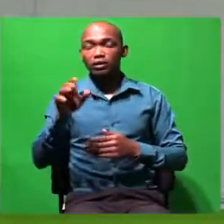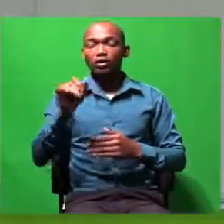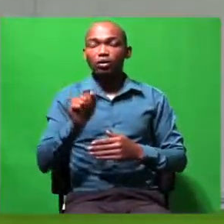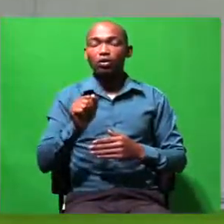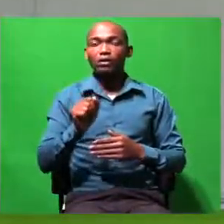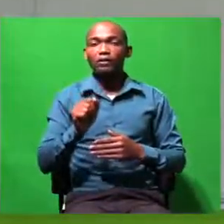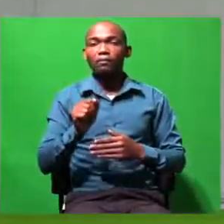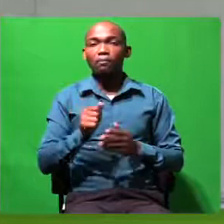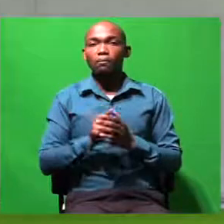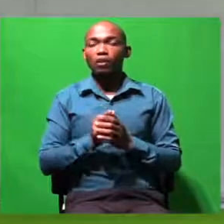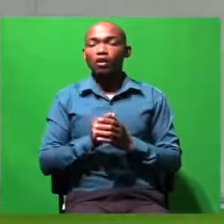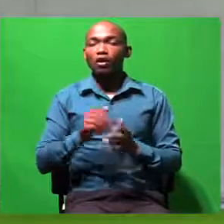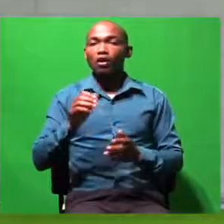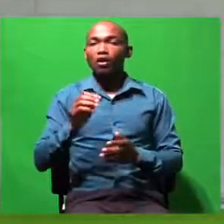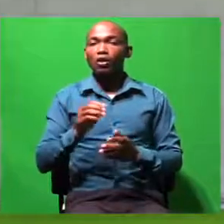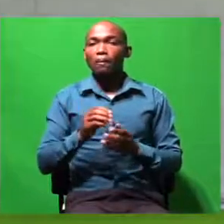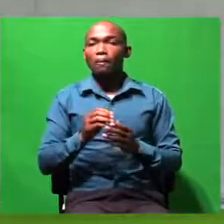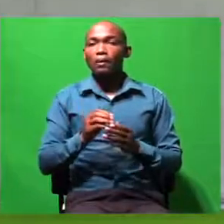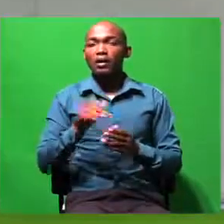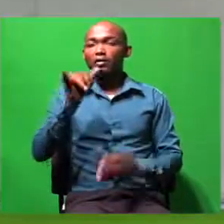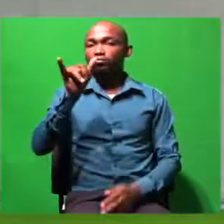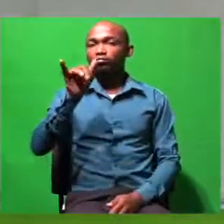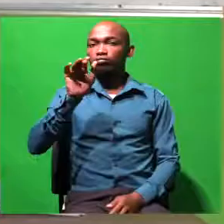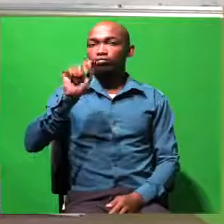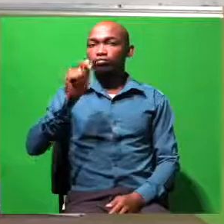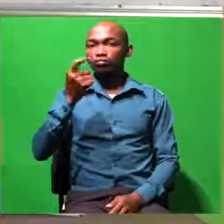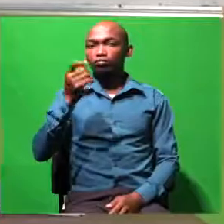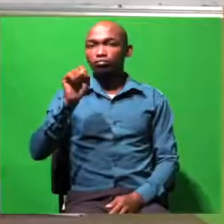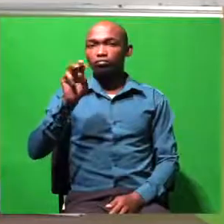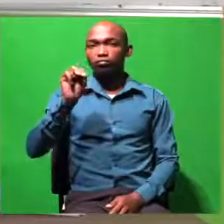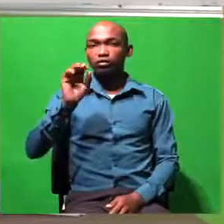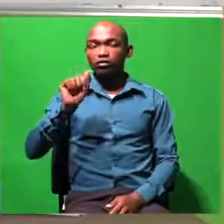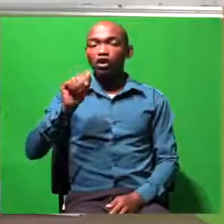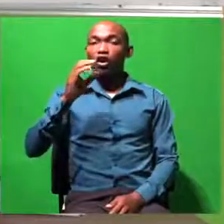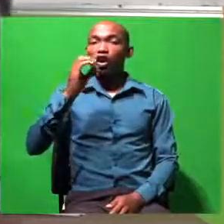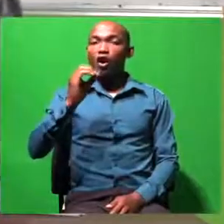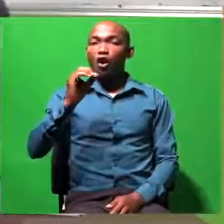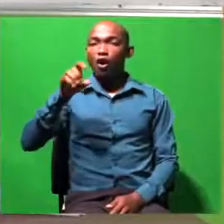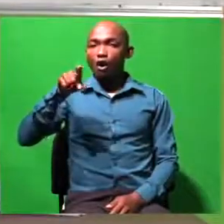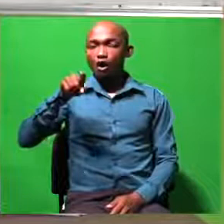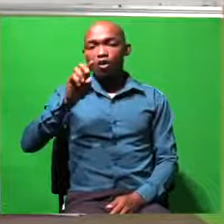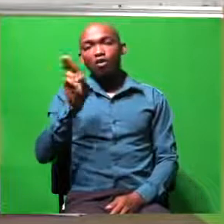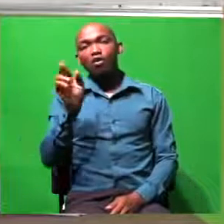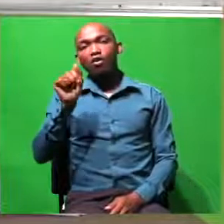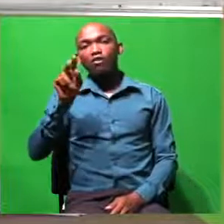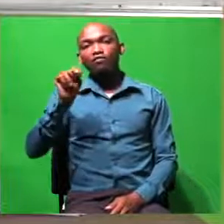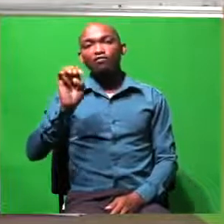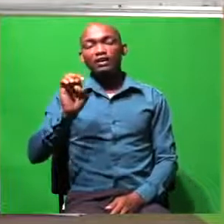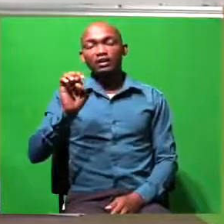called an orphans. An orphans. Can you spell an orphans?